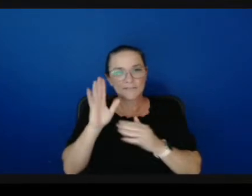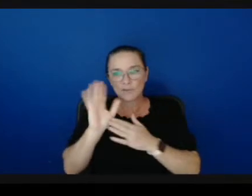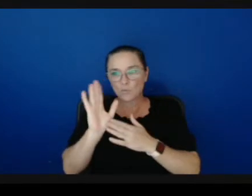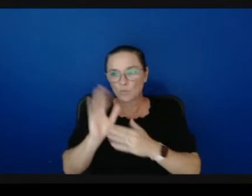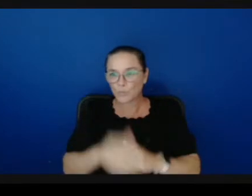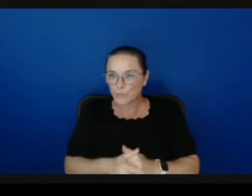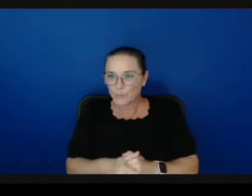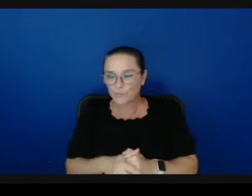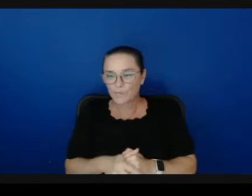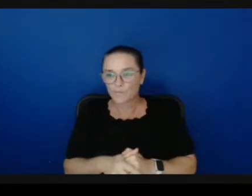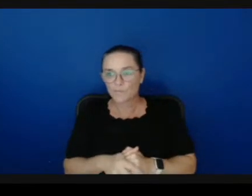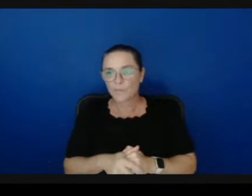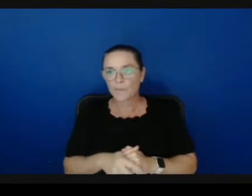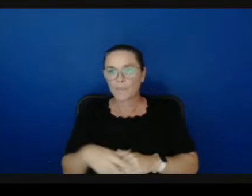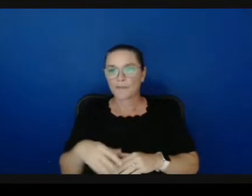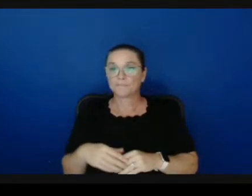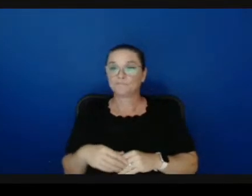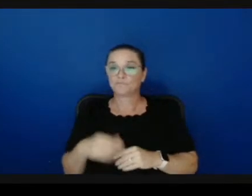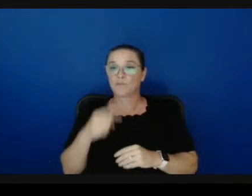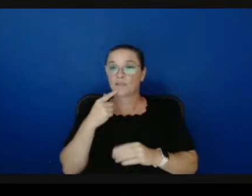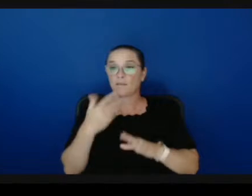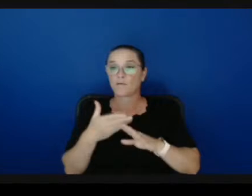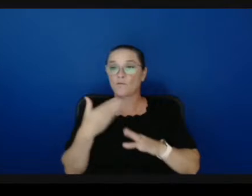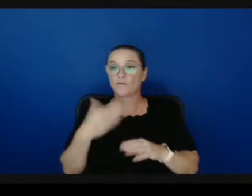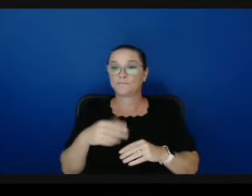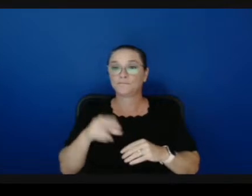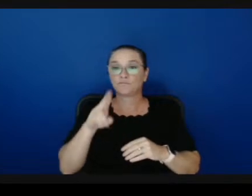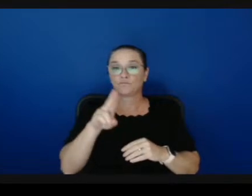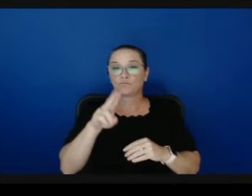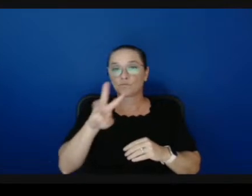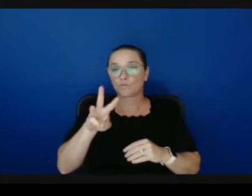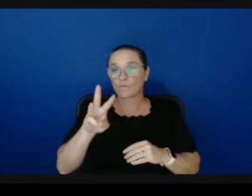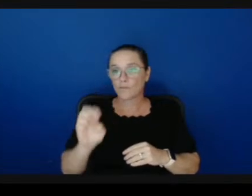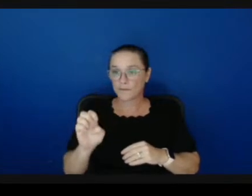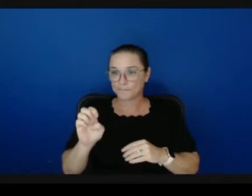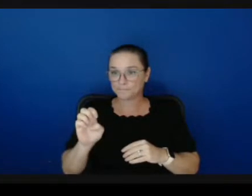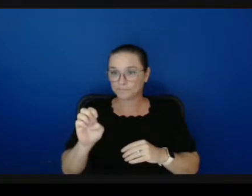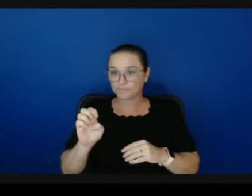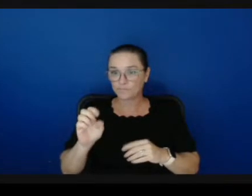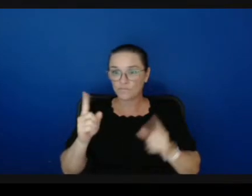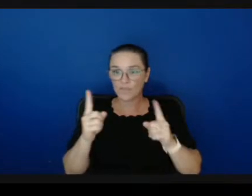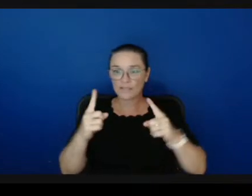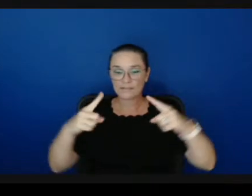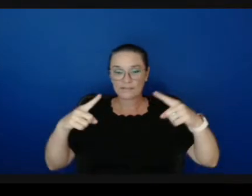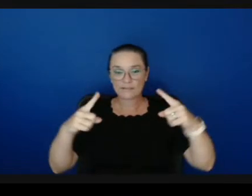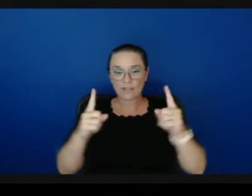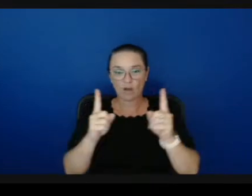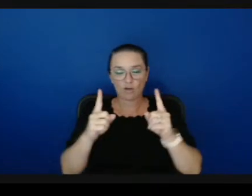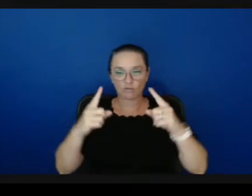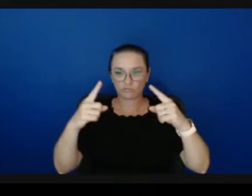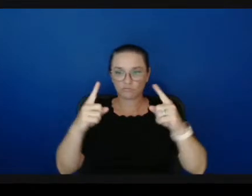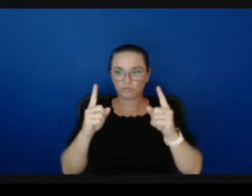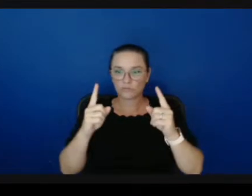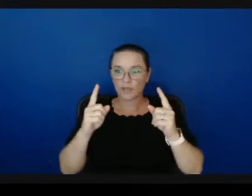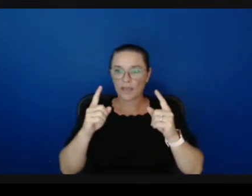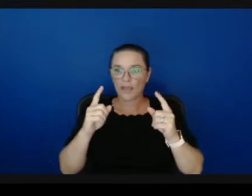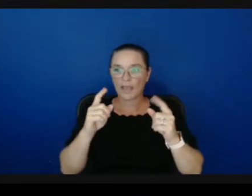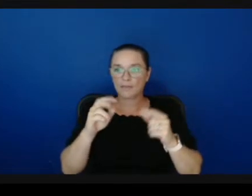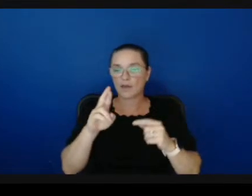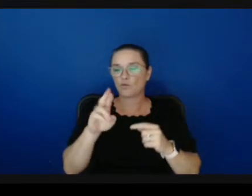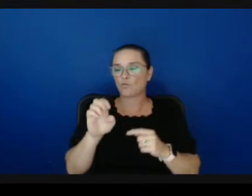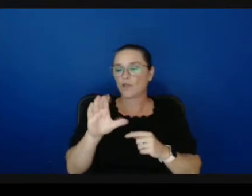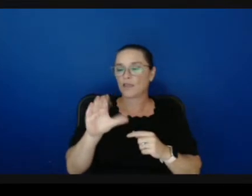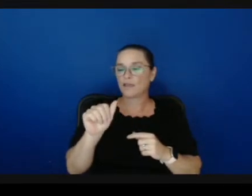We previously mentioned that the Uikahuna tilt meter had been recalibrated, and because it had been